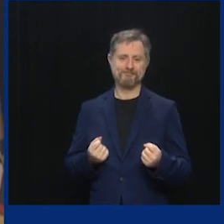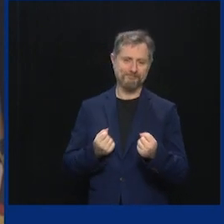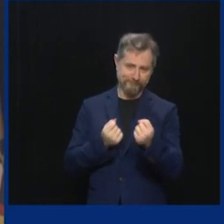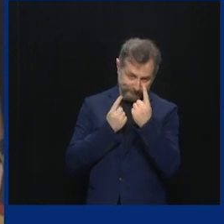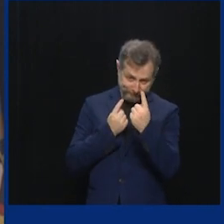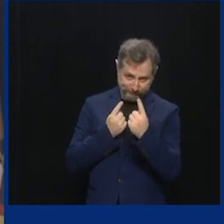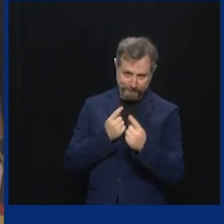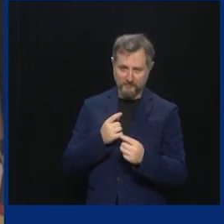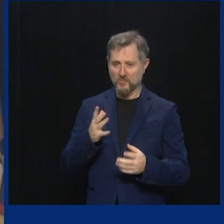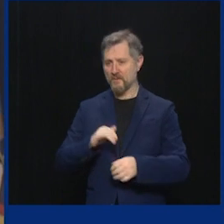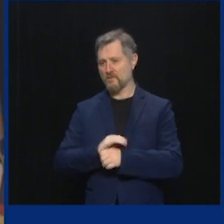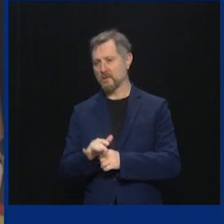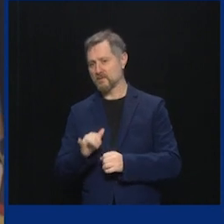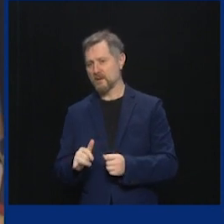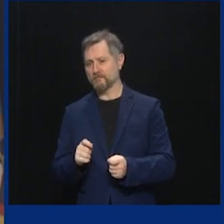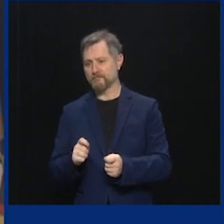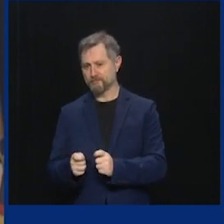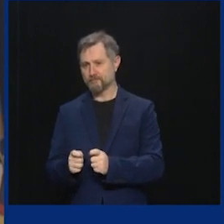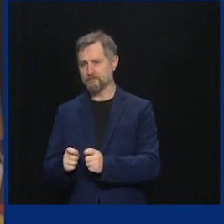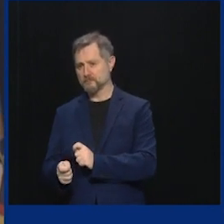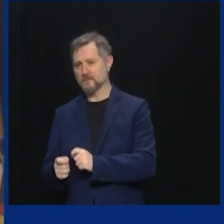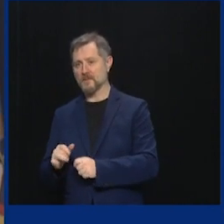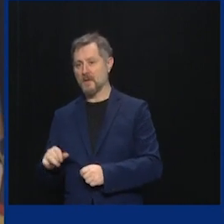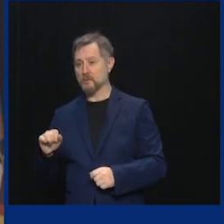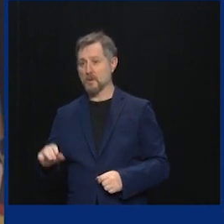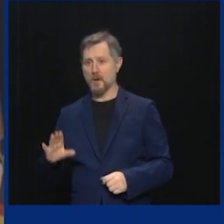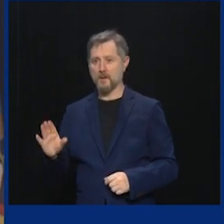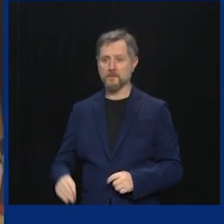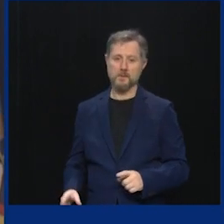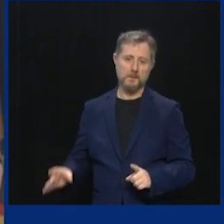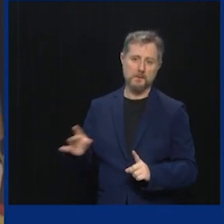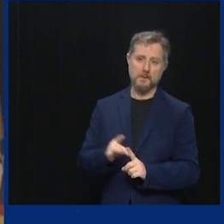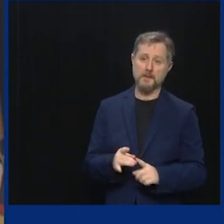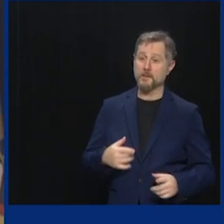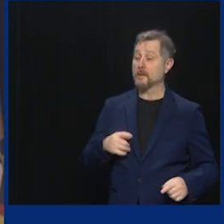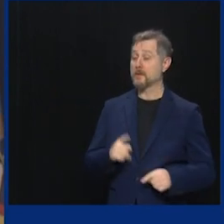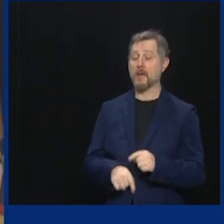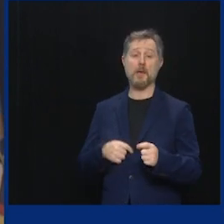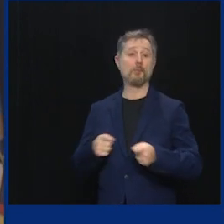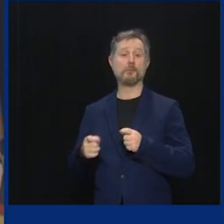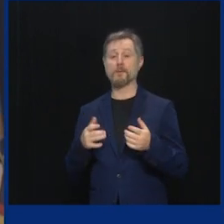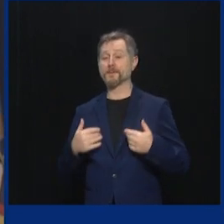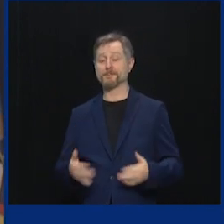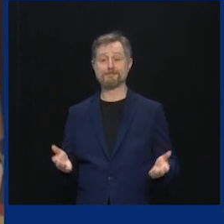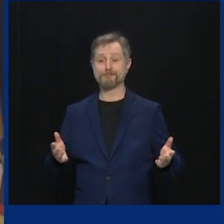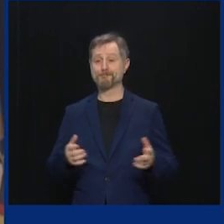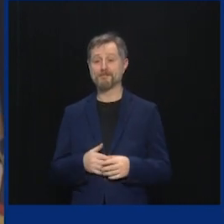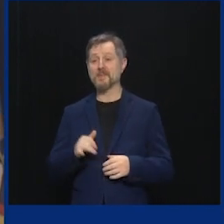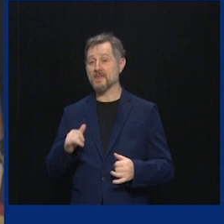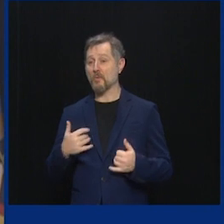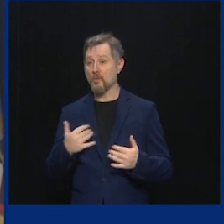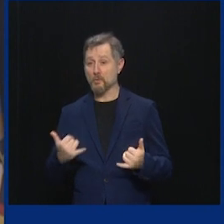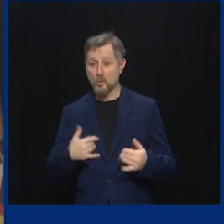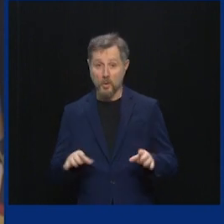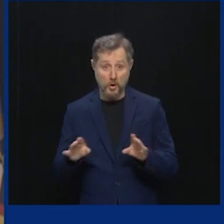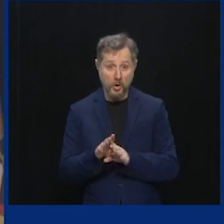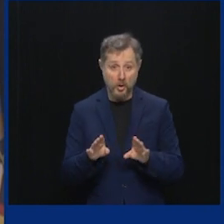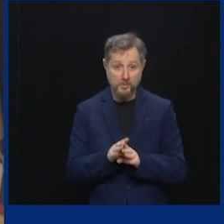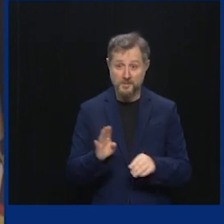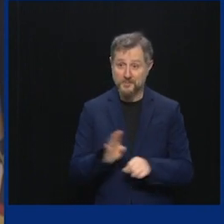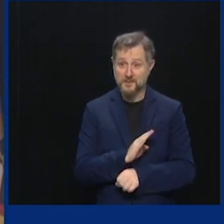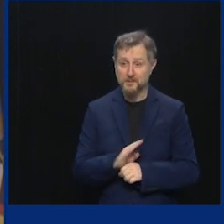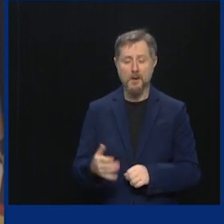variant that arises from South Africa. What they've done is all they can do. We're not talking about shutdowns. We're not talking about